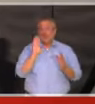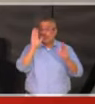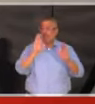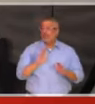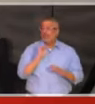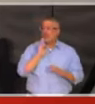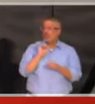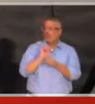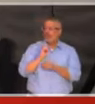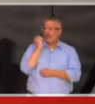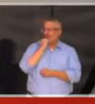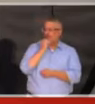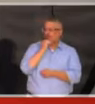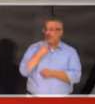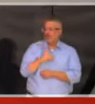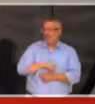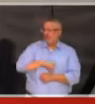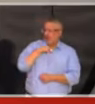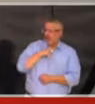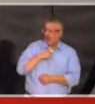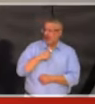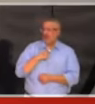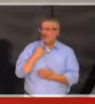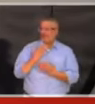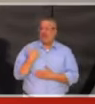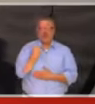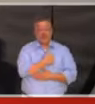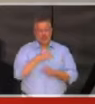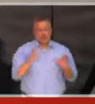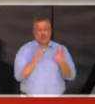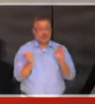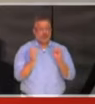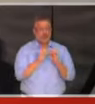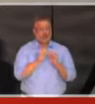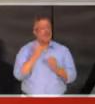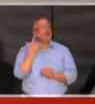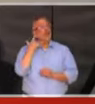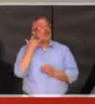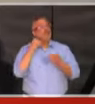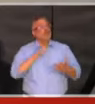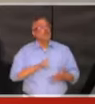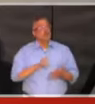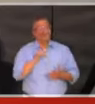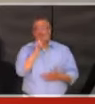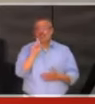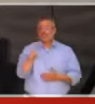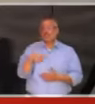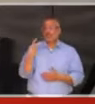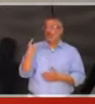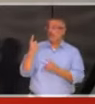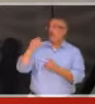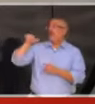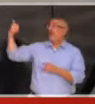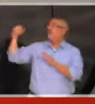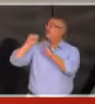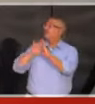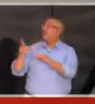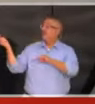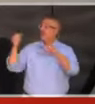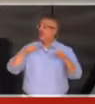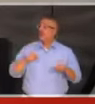each and every day. We're proud of the fact that we're doing more for California students, not just out-of-state students,